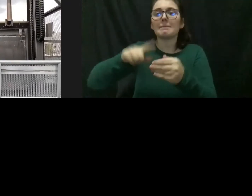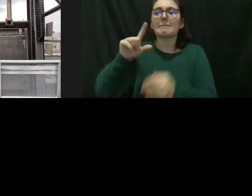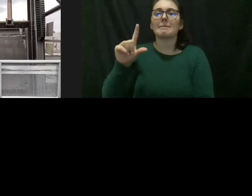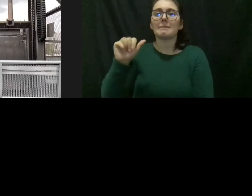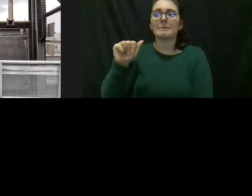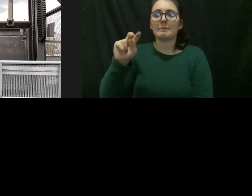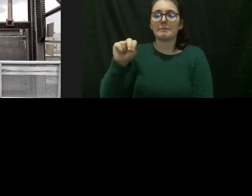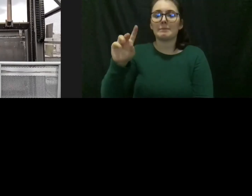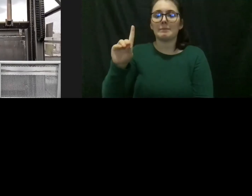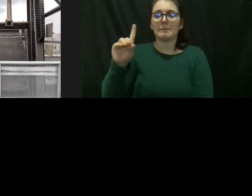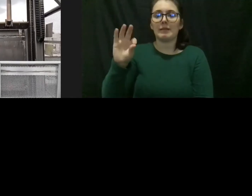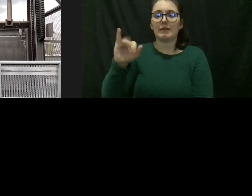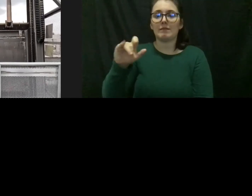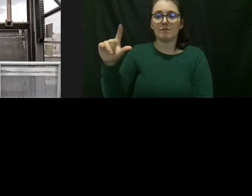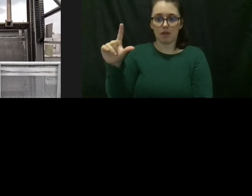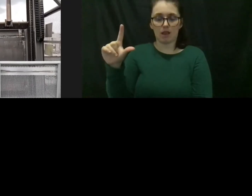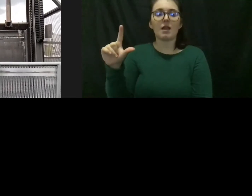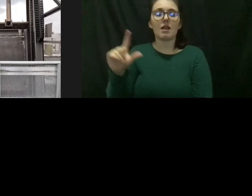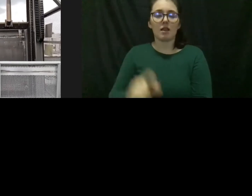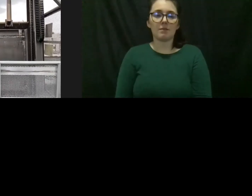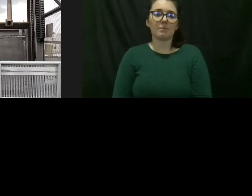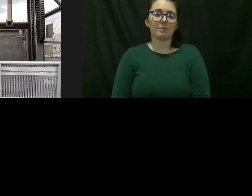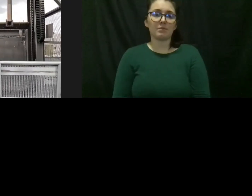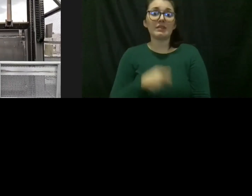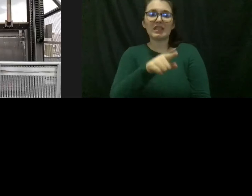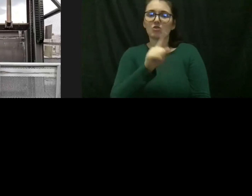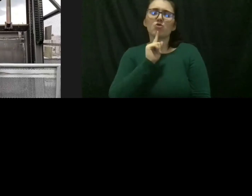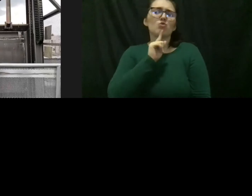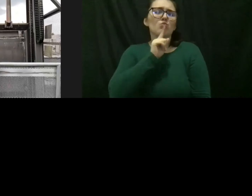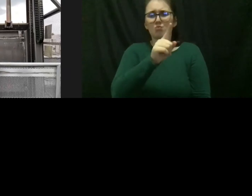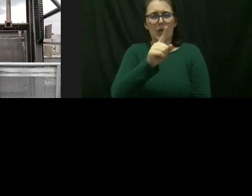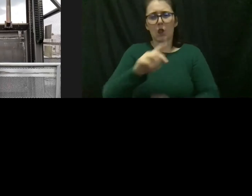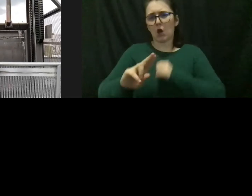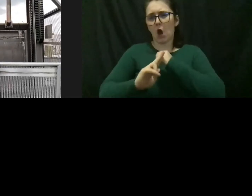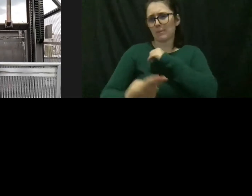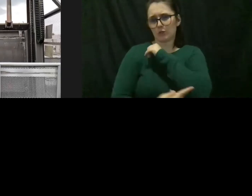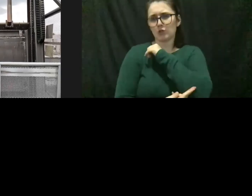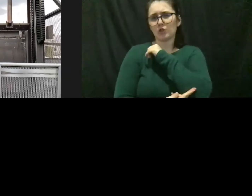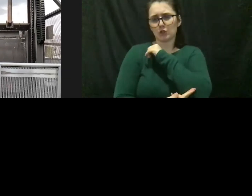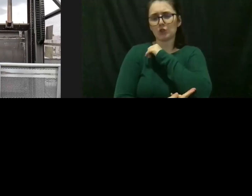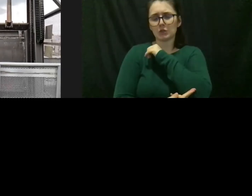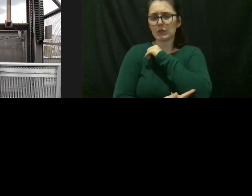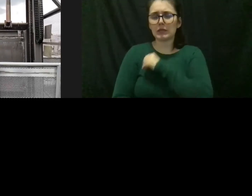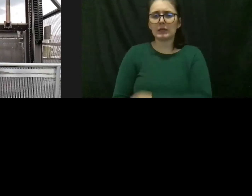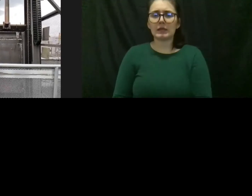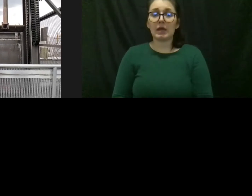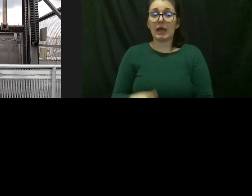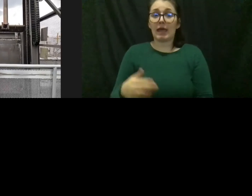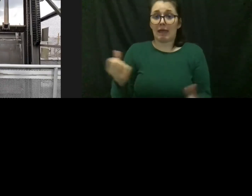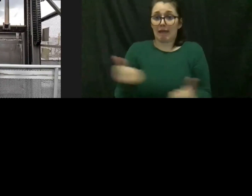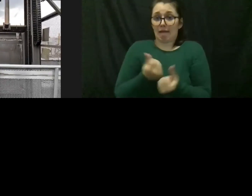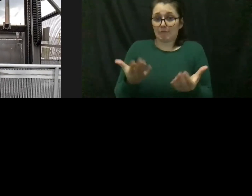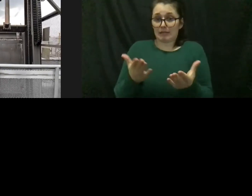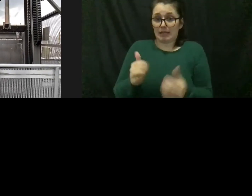recycle anything out of the treatment process. This is truly just garbage at this point. And but the rest of the steps,